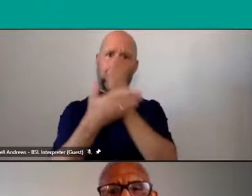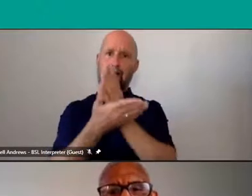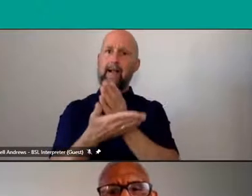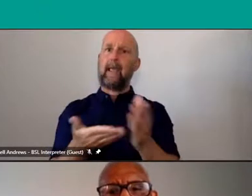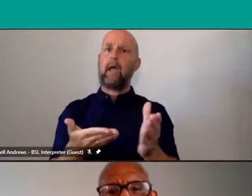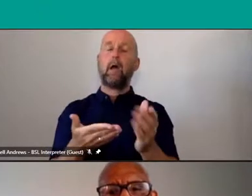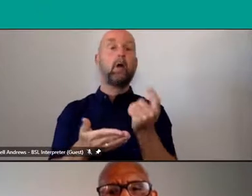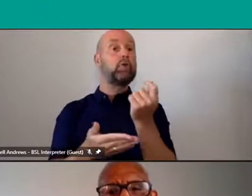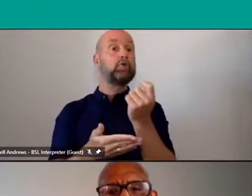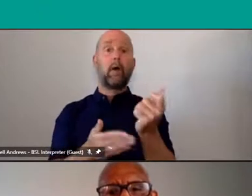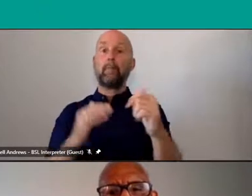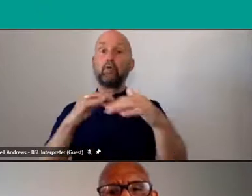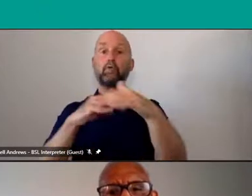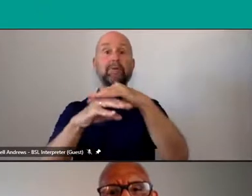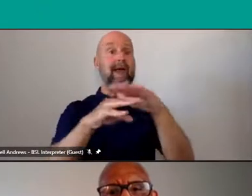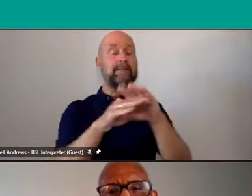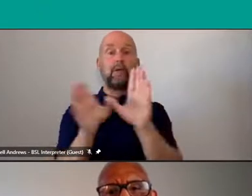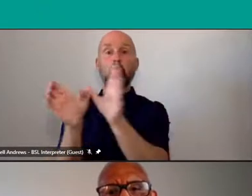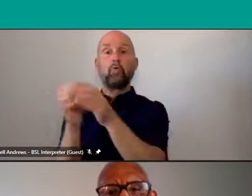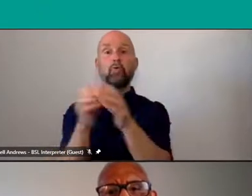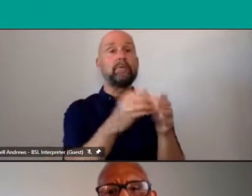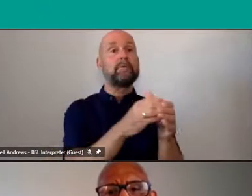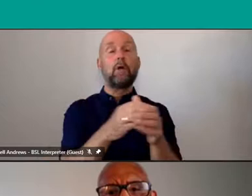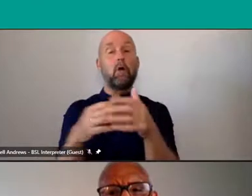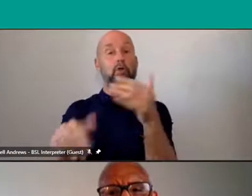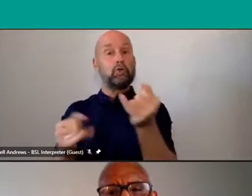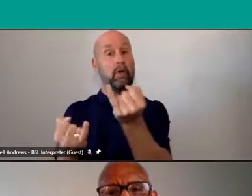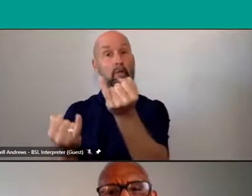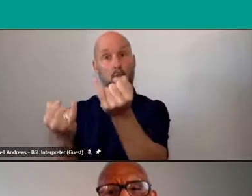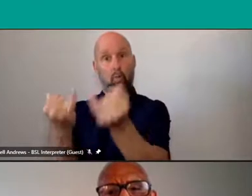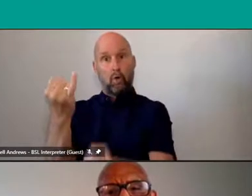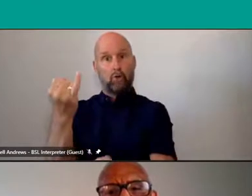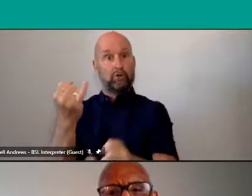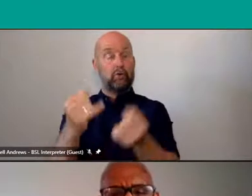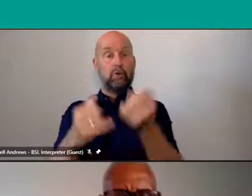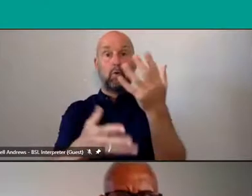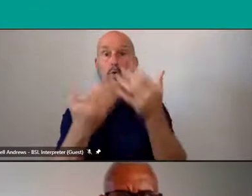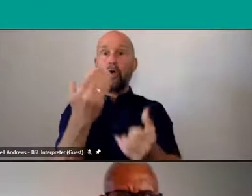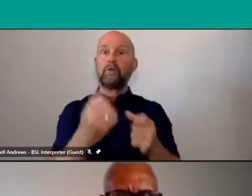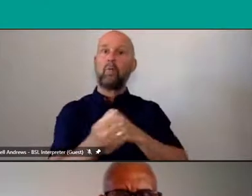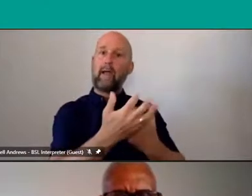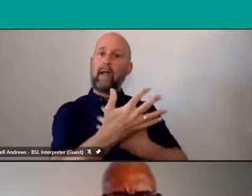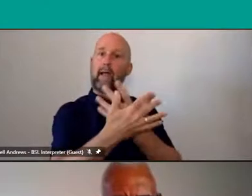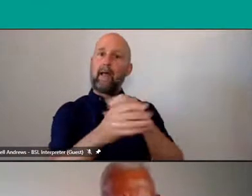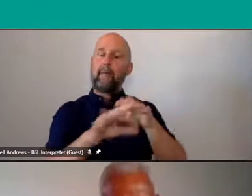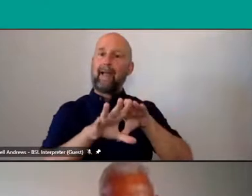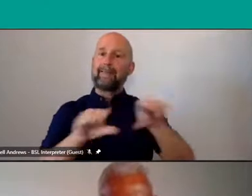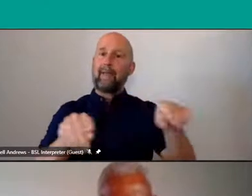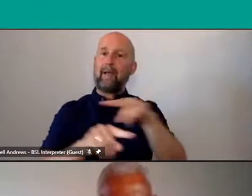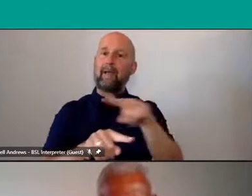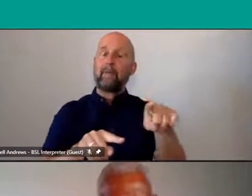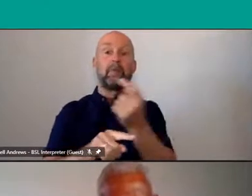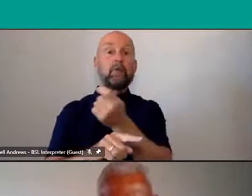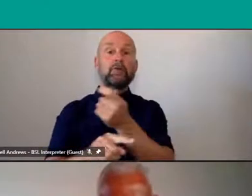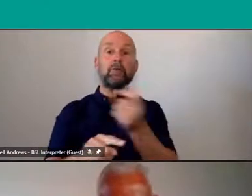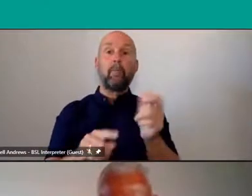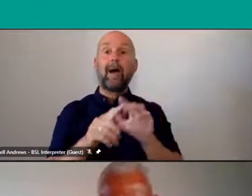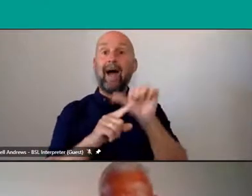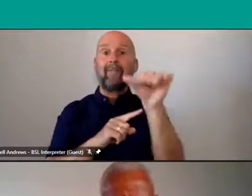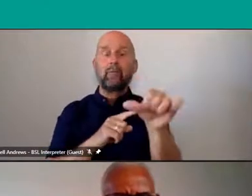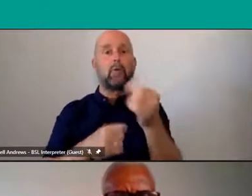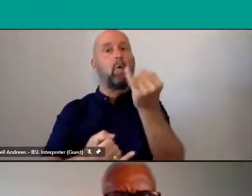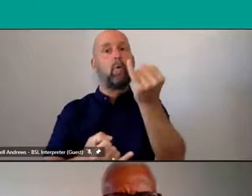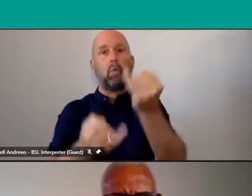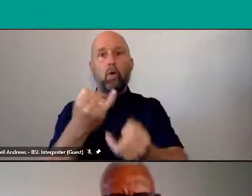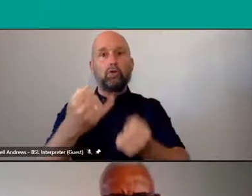our society have suffered far more than others as a result of the pandemic. And some will struggle more in the aftermath